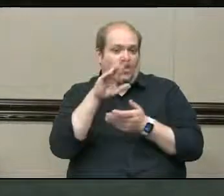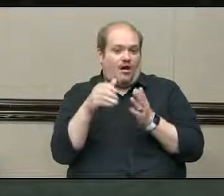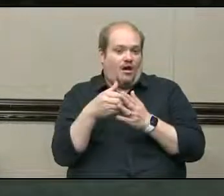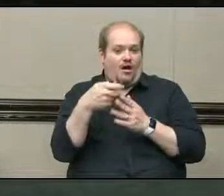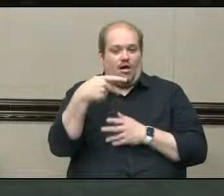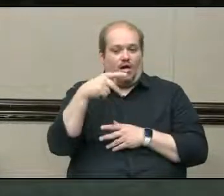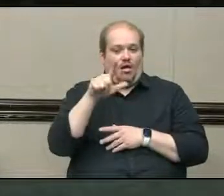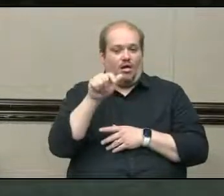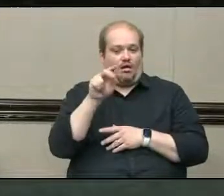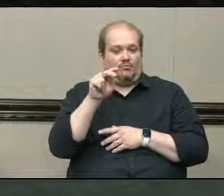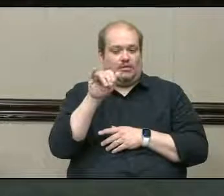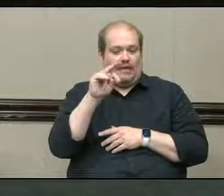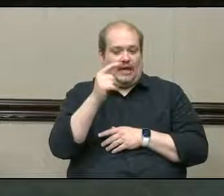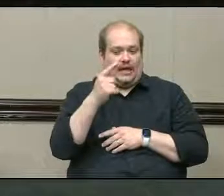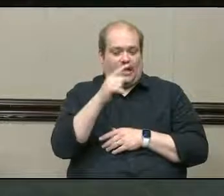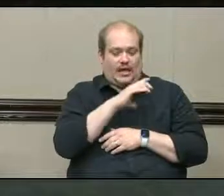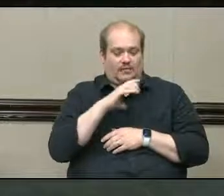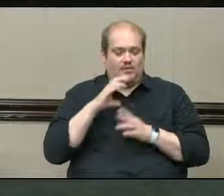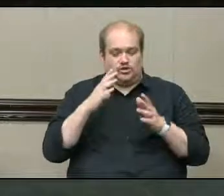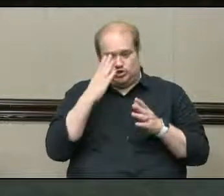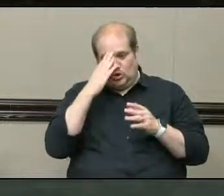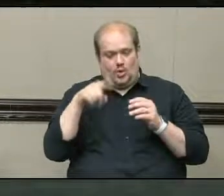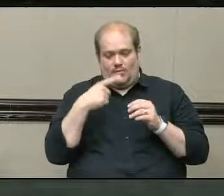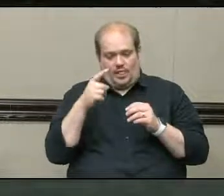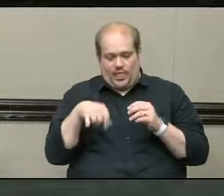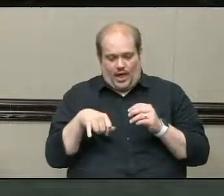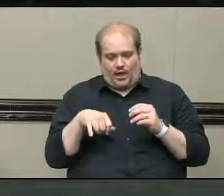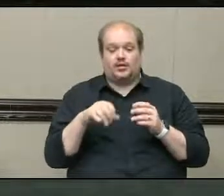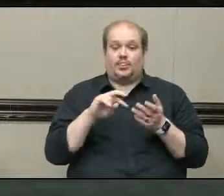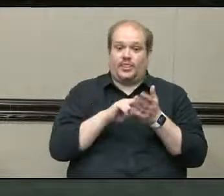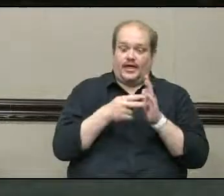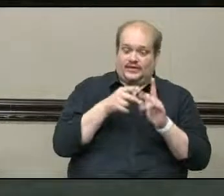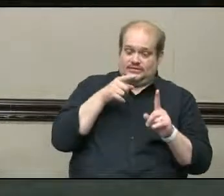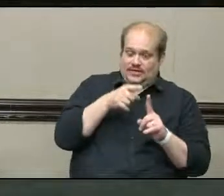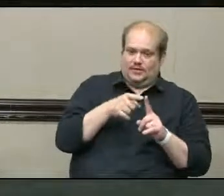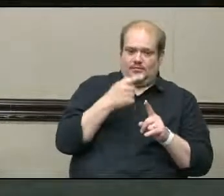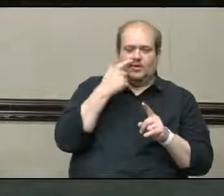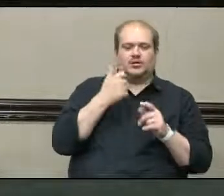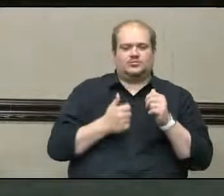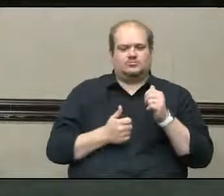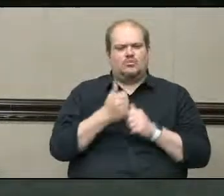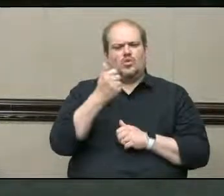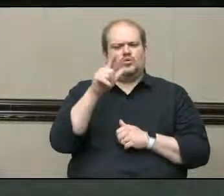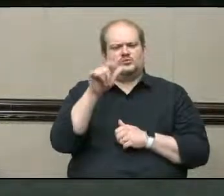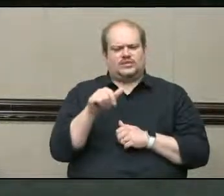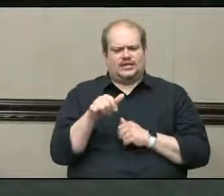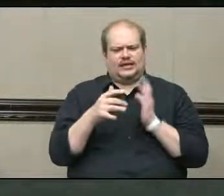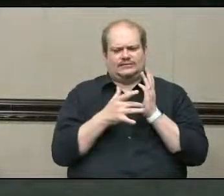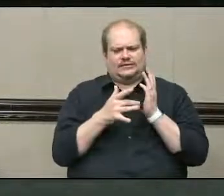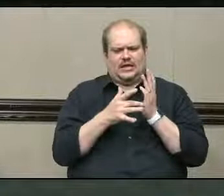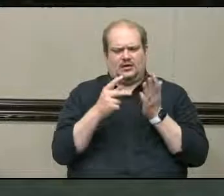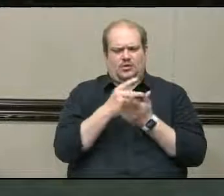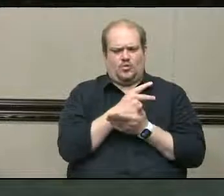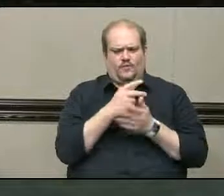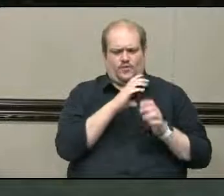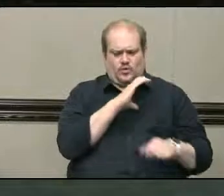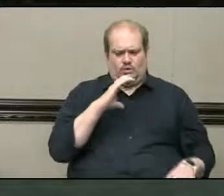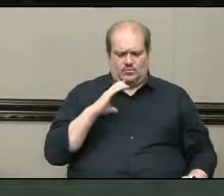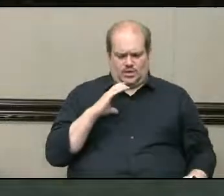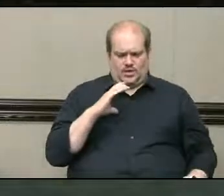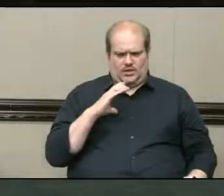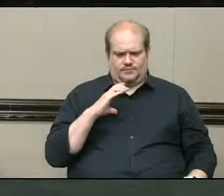Planning Commissioners have knowledge of that. And so the intent of that is since it's primarily a technical review